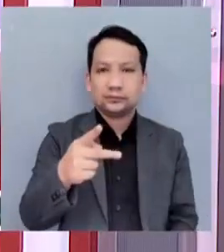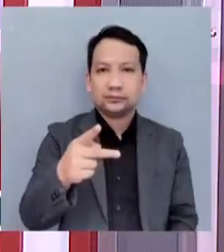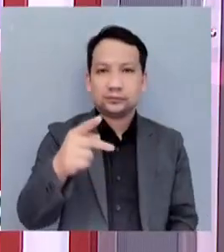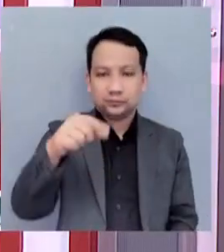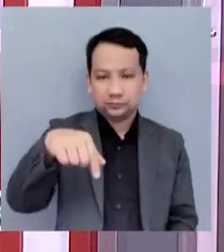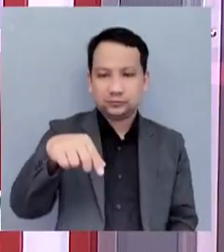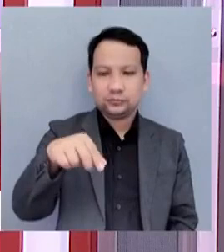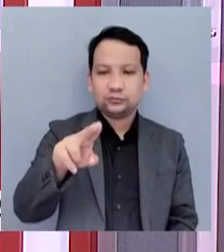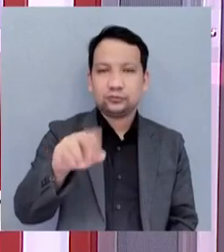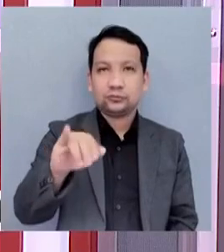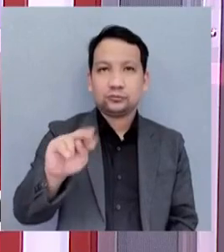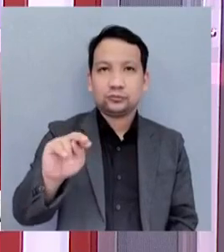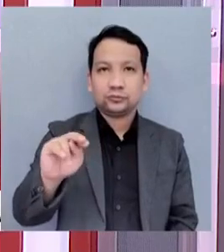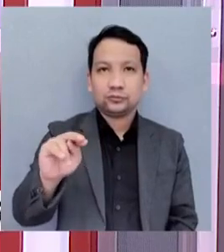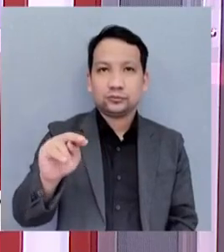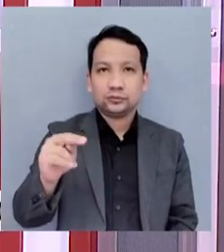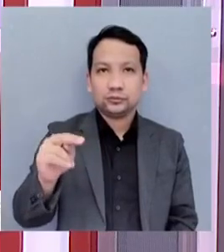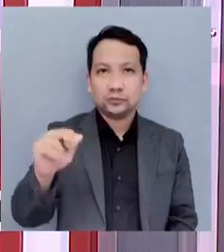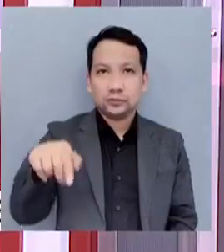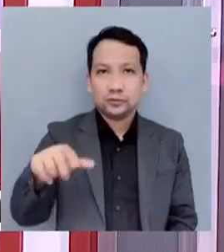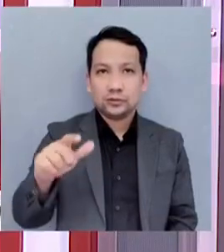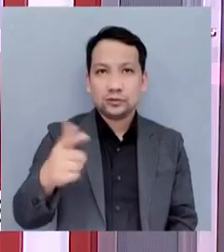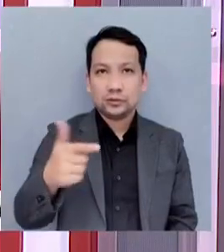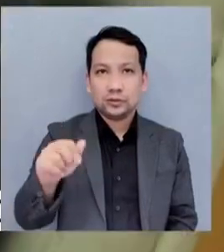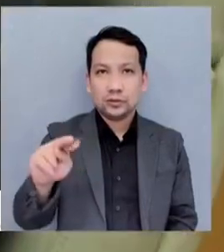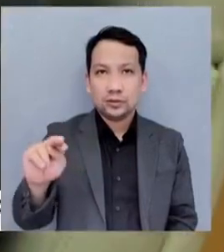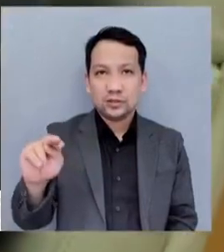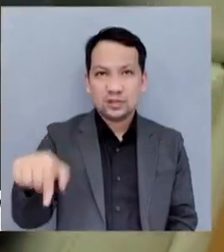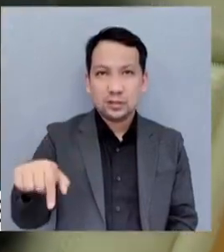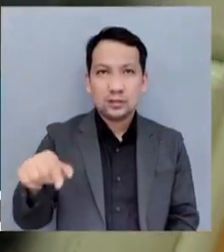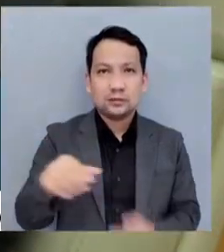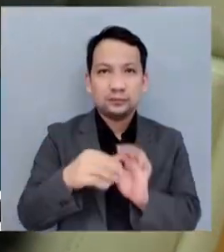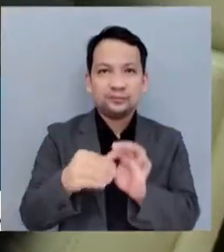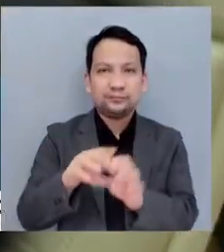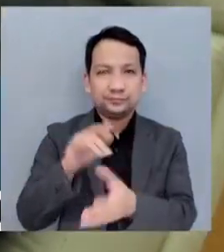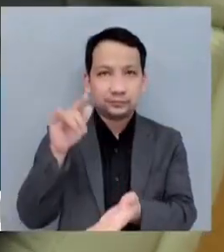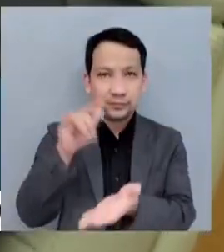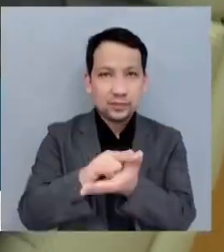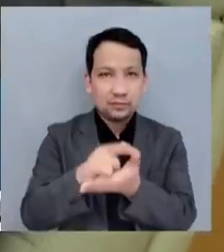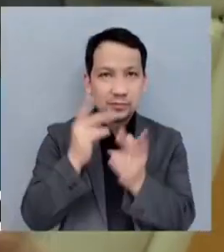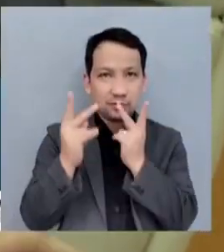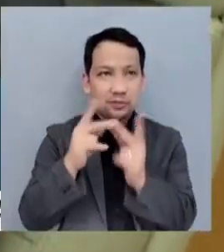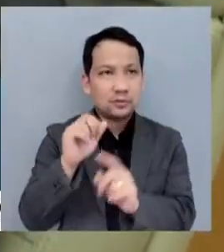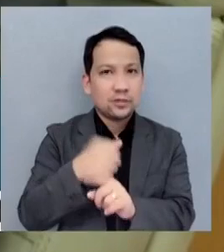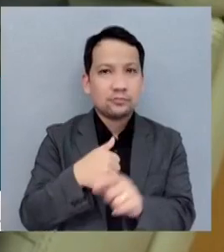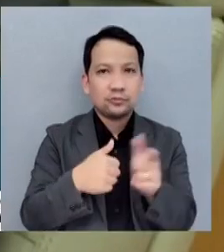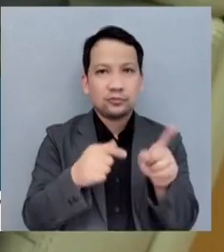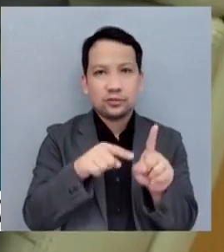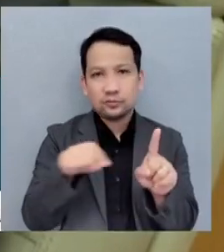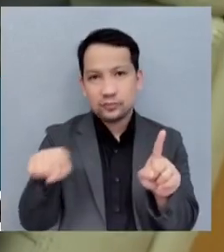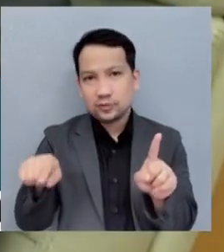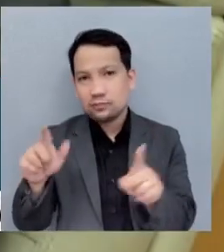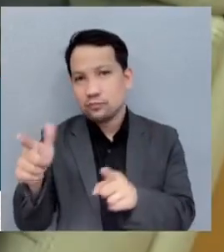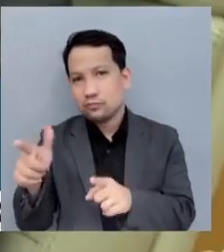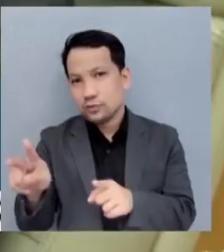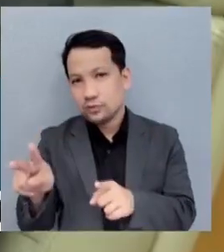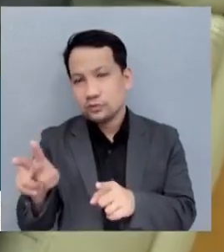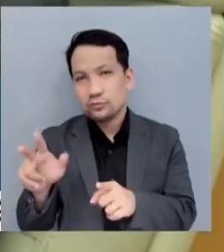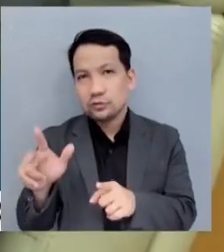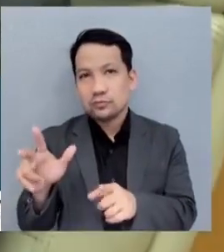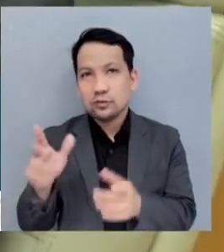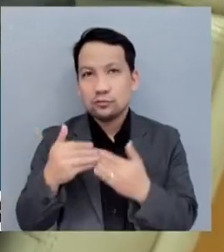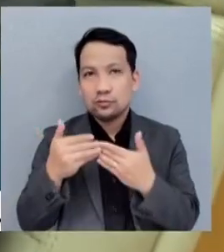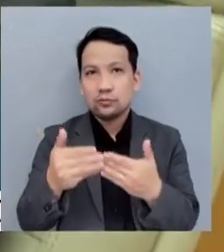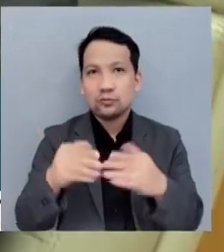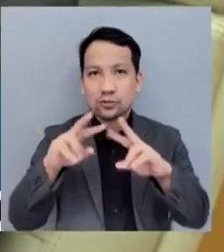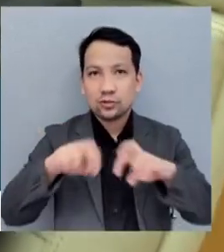King Gang set to arrive in the Philippines this week. He will be on an official visit from April 21st until the 23rd. The visit will be a continuation